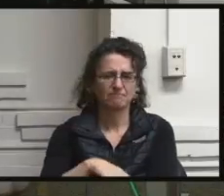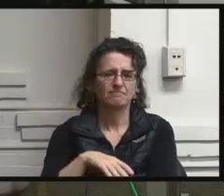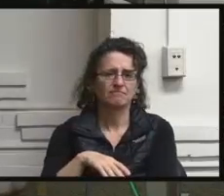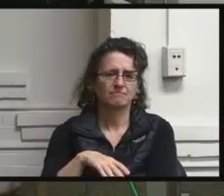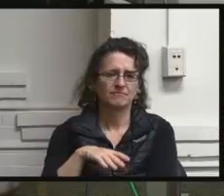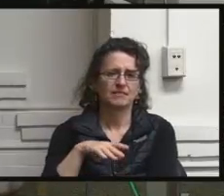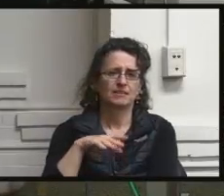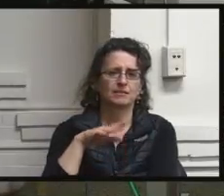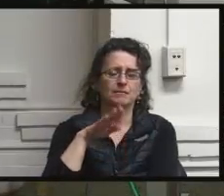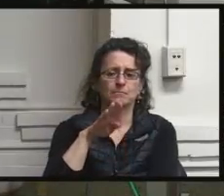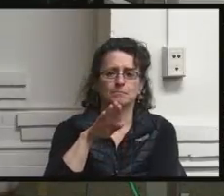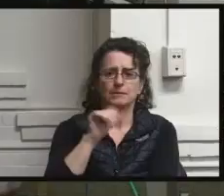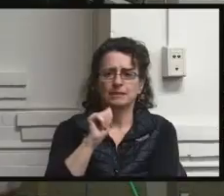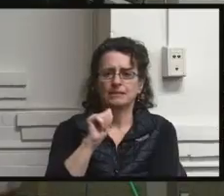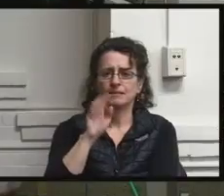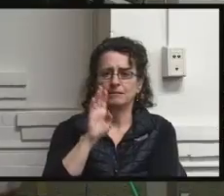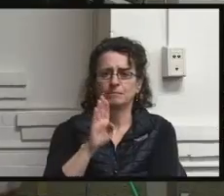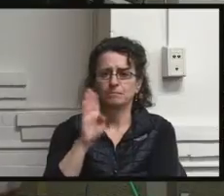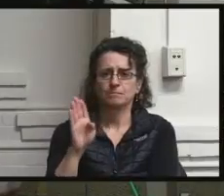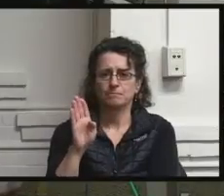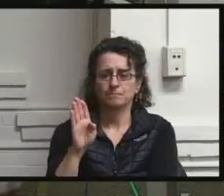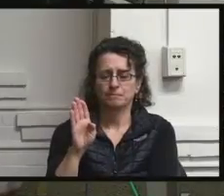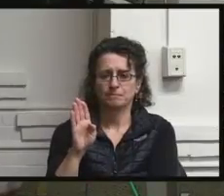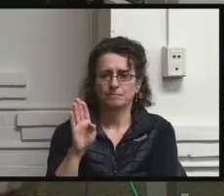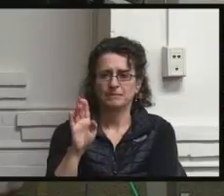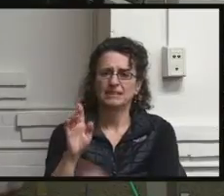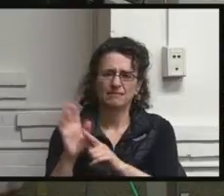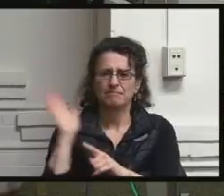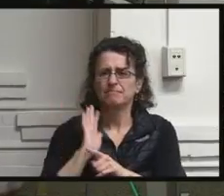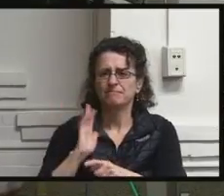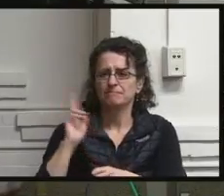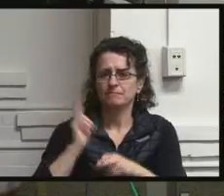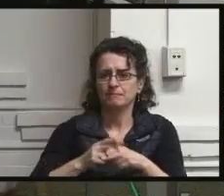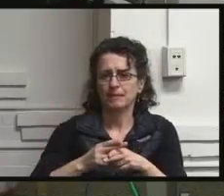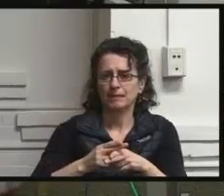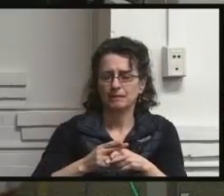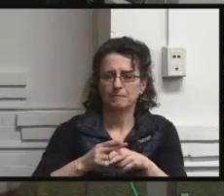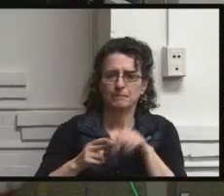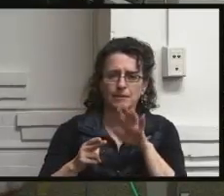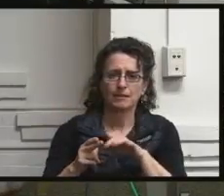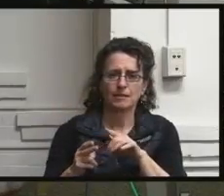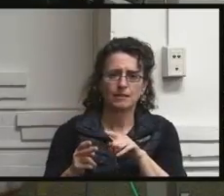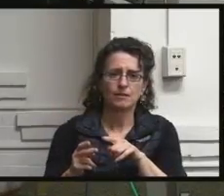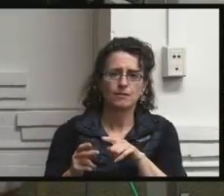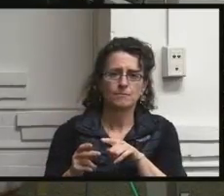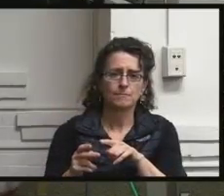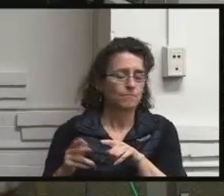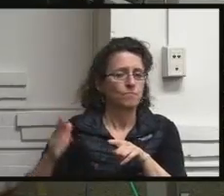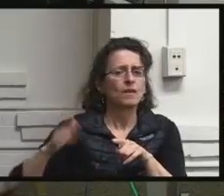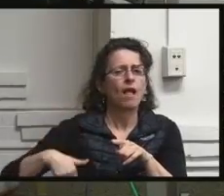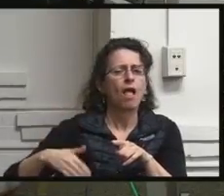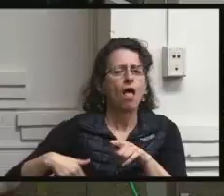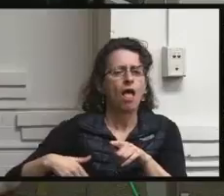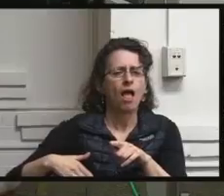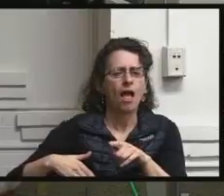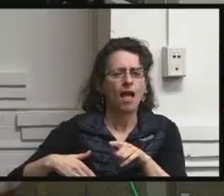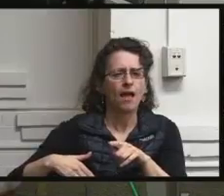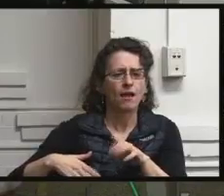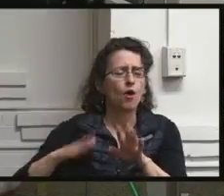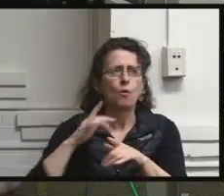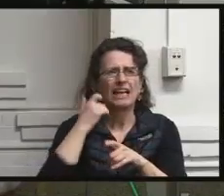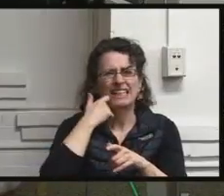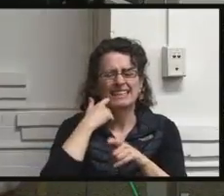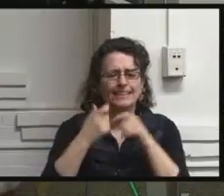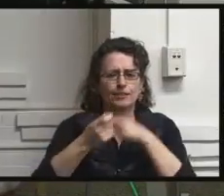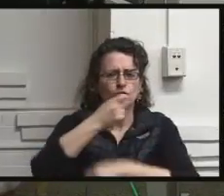and I guess I'll use the BAB name because we didn't actually change our name to Brattleboro Downtown Alliance until